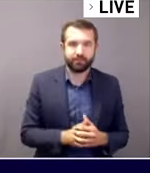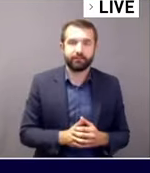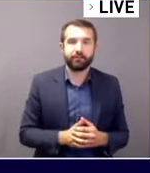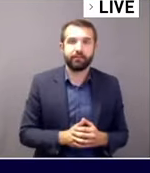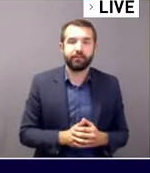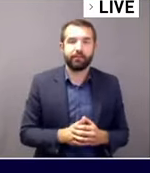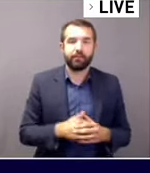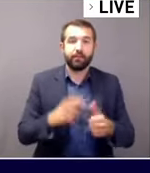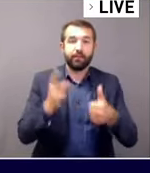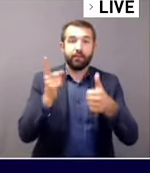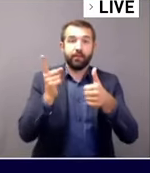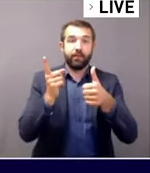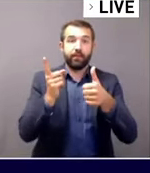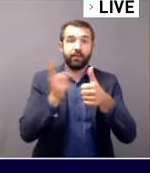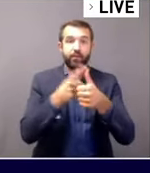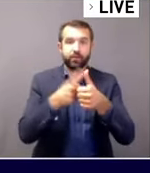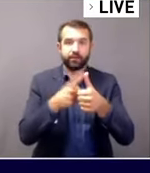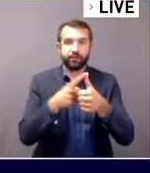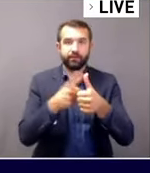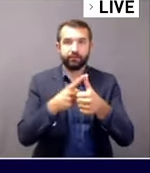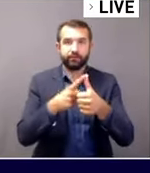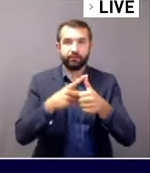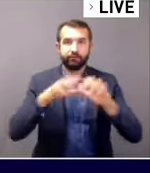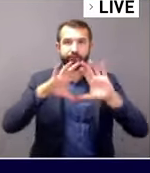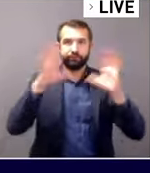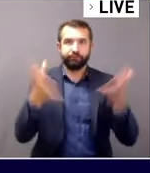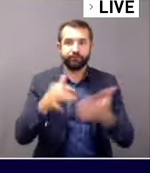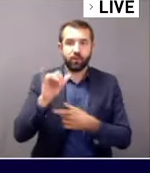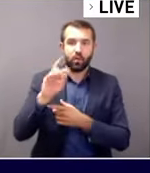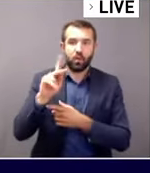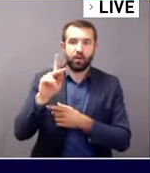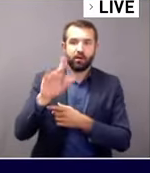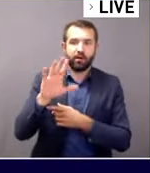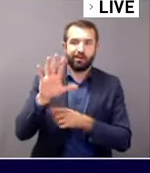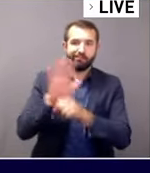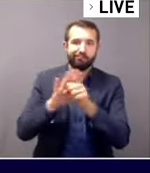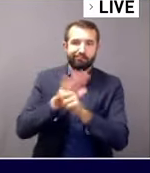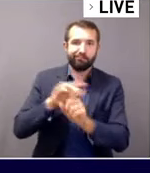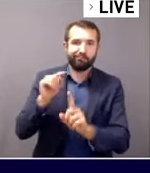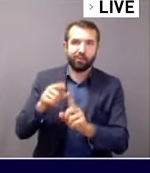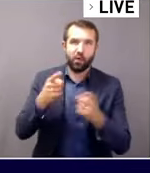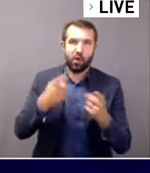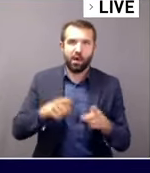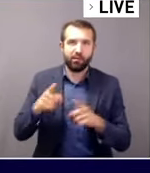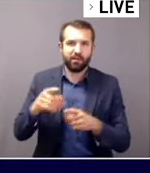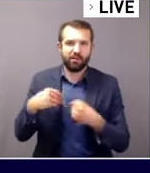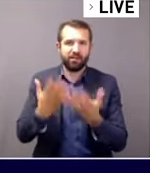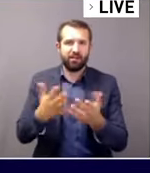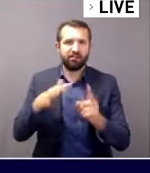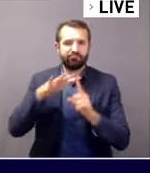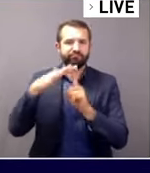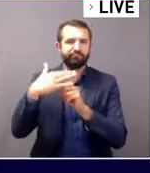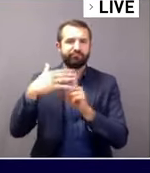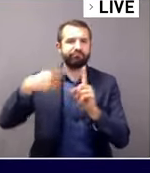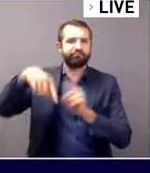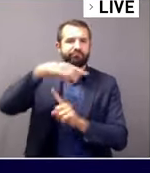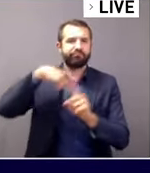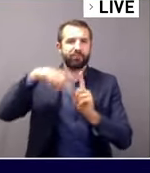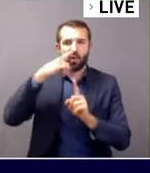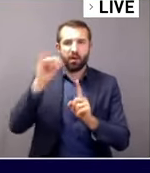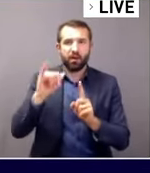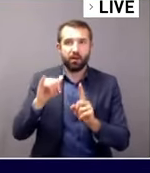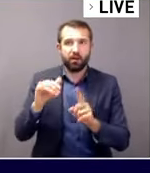York County and overall in the state right now some context, both in how it's affecting Maine's overall